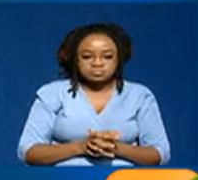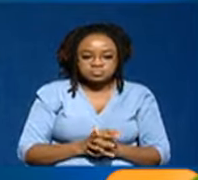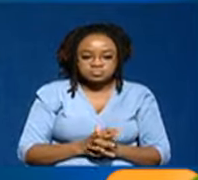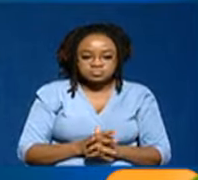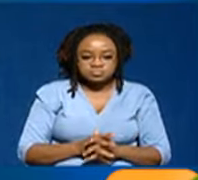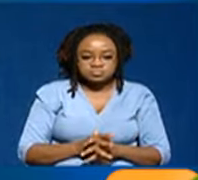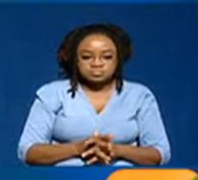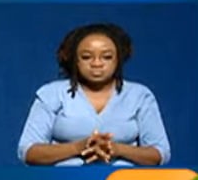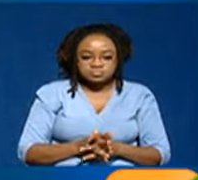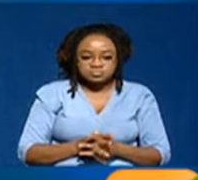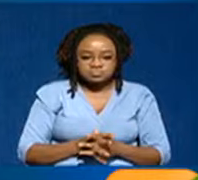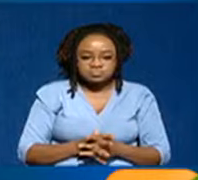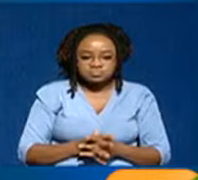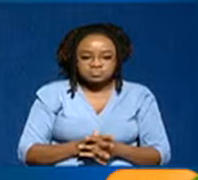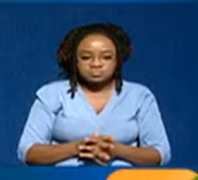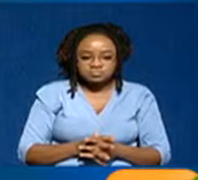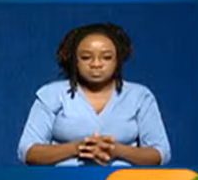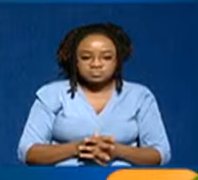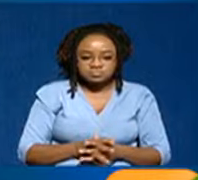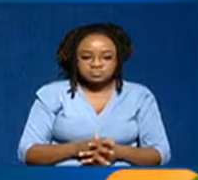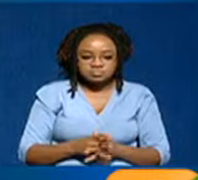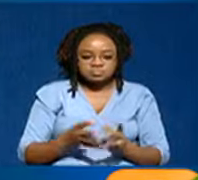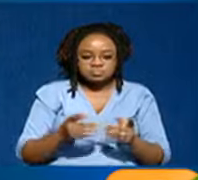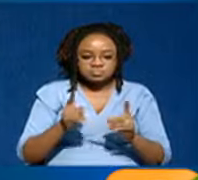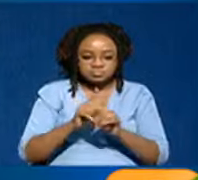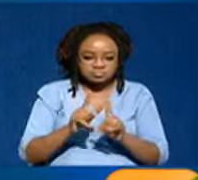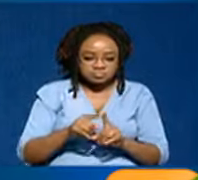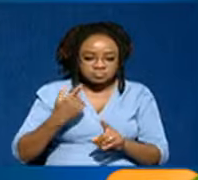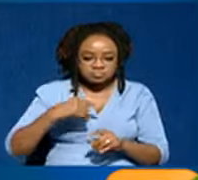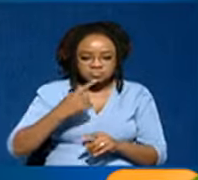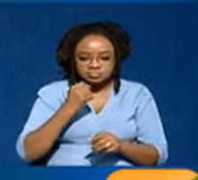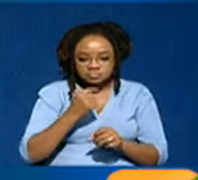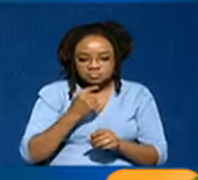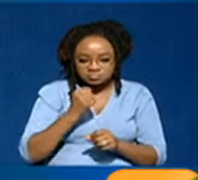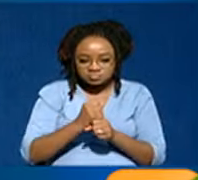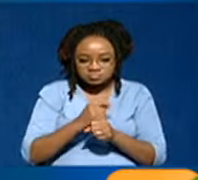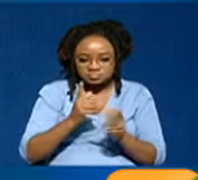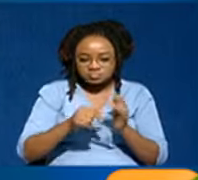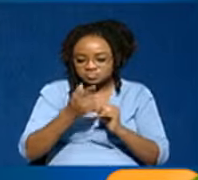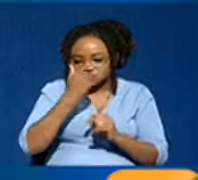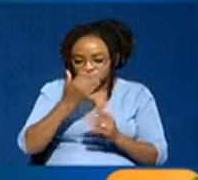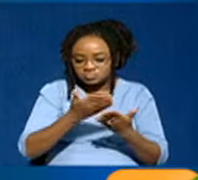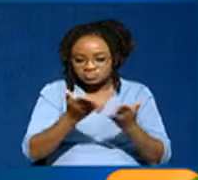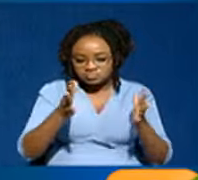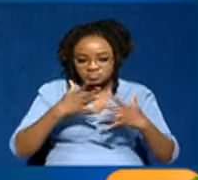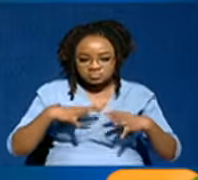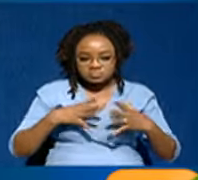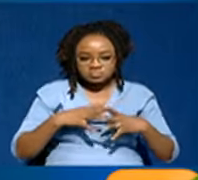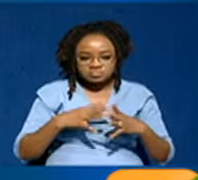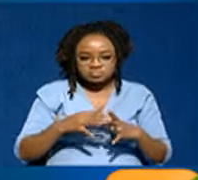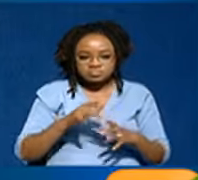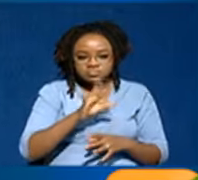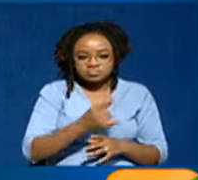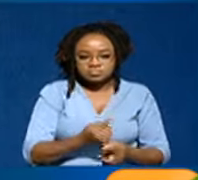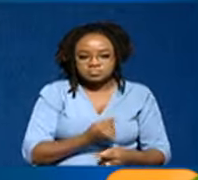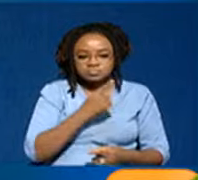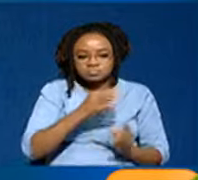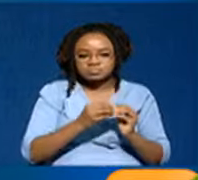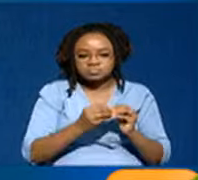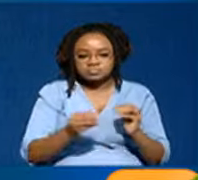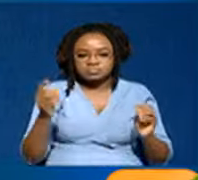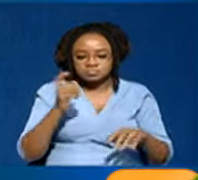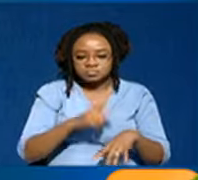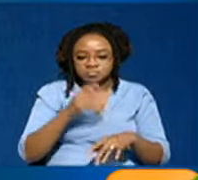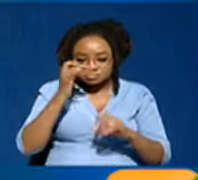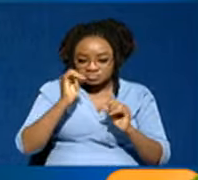happened is that we said, because these people have stayed out for very long, and you know, this is a skill that can be lost. If you